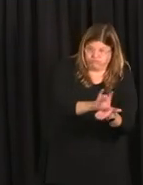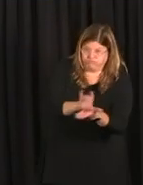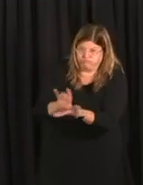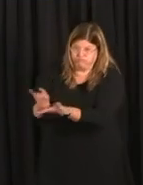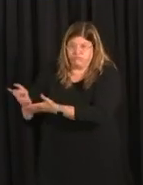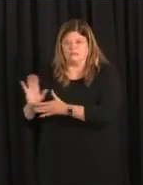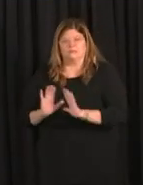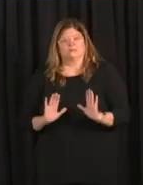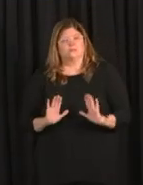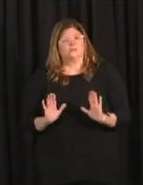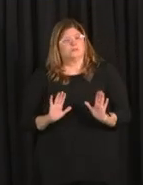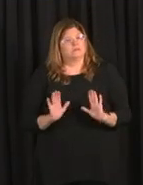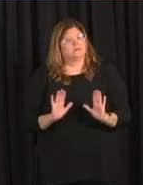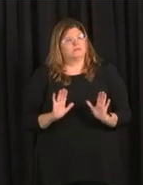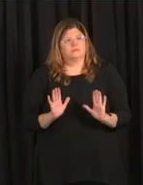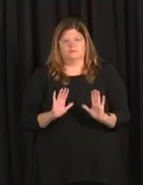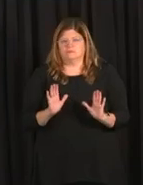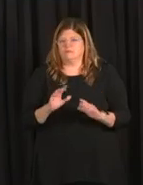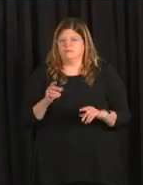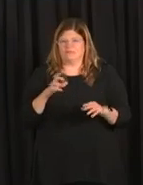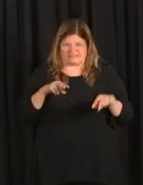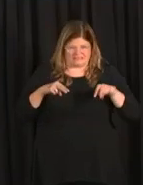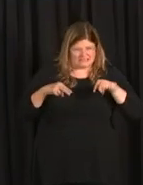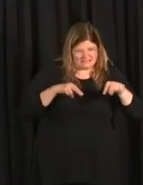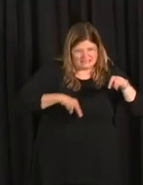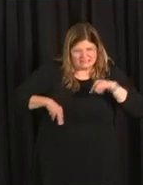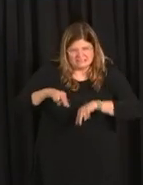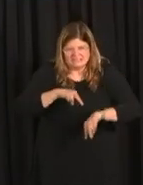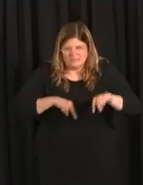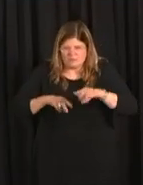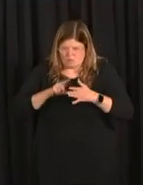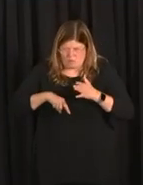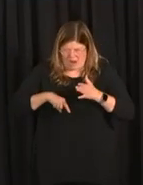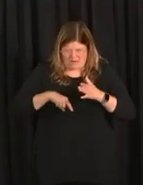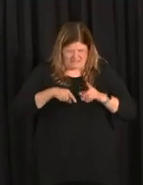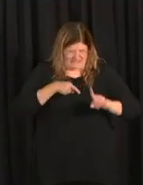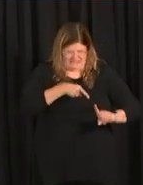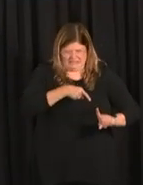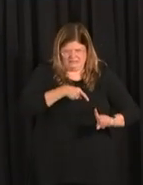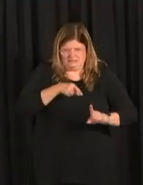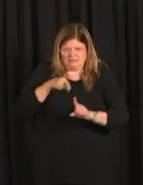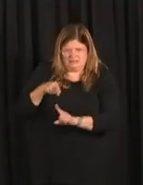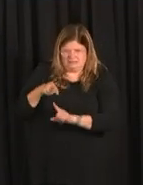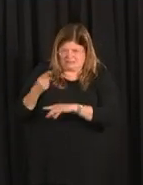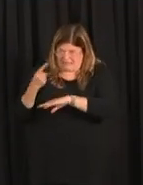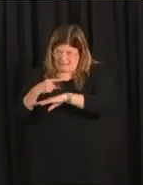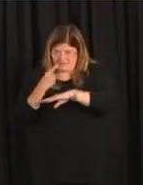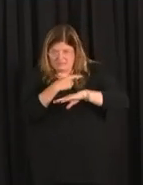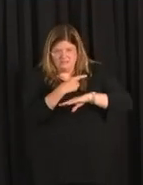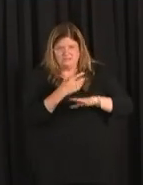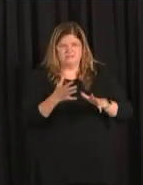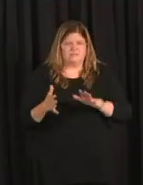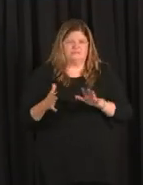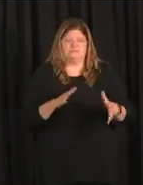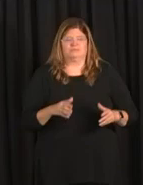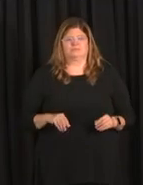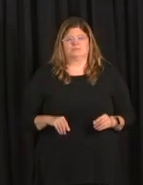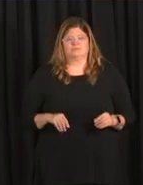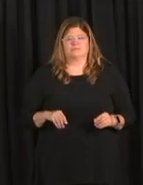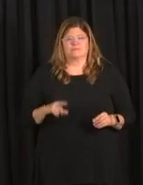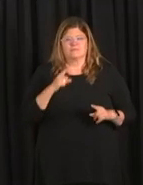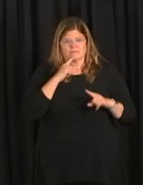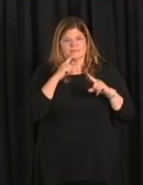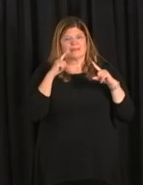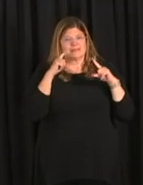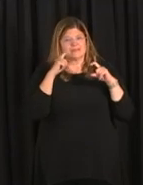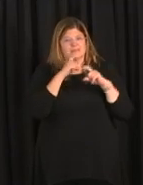So that would be an example of where we'd be looking at the trigger or sunset. But this is